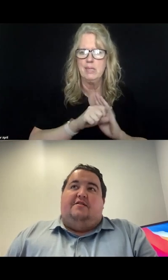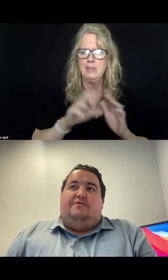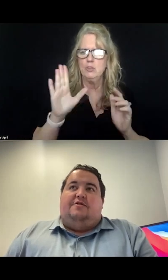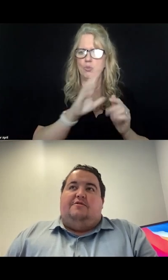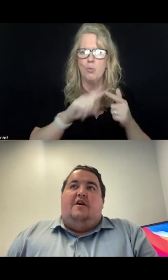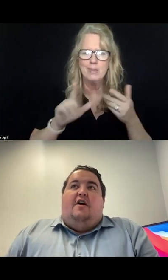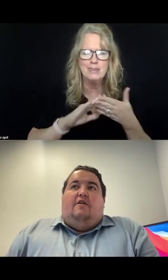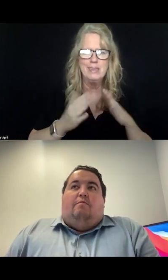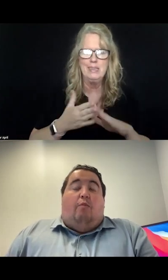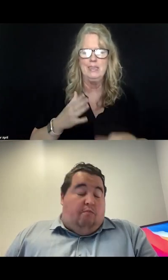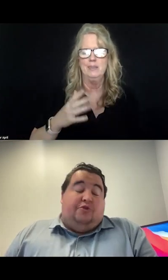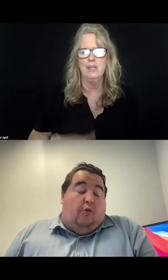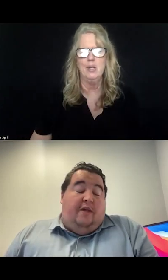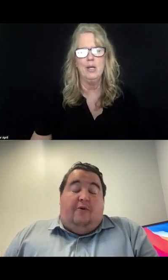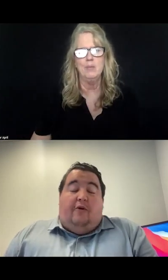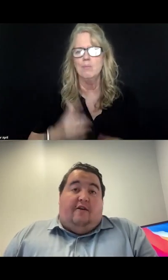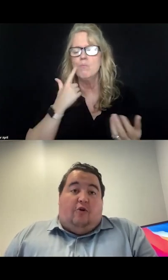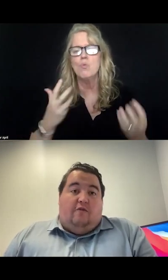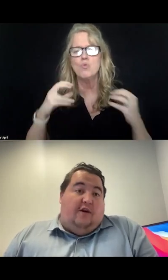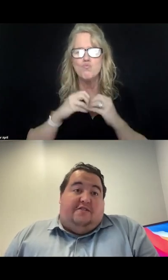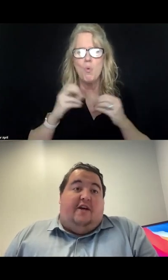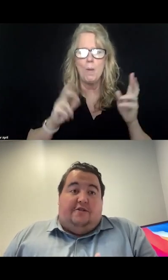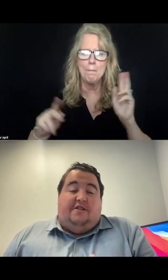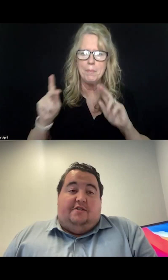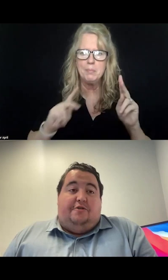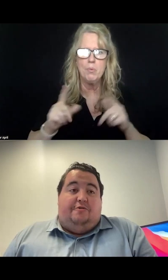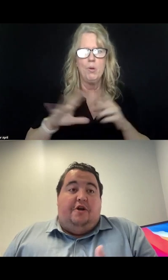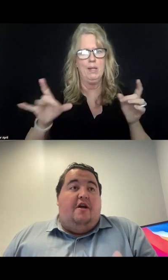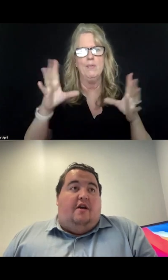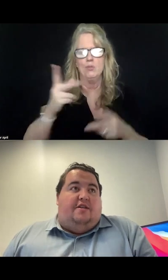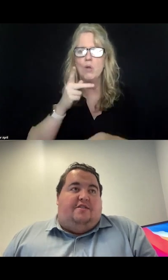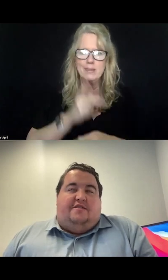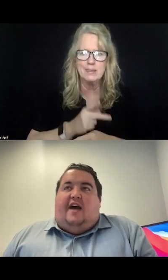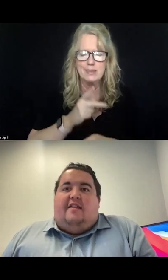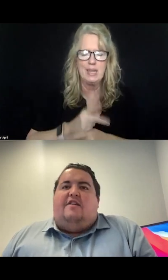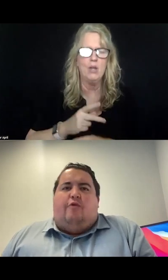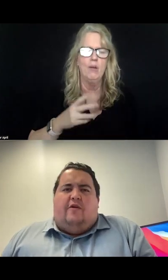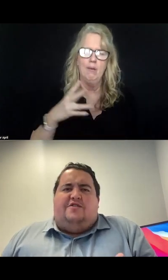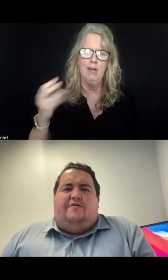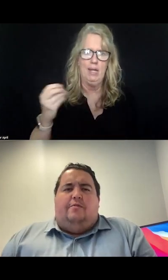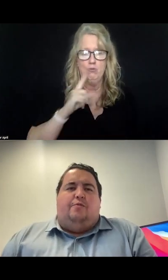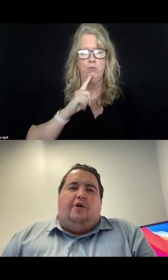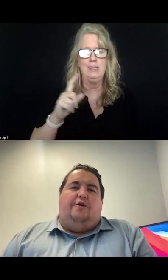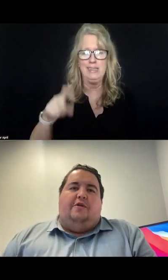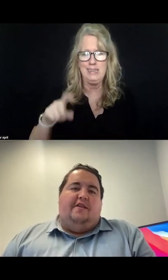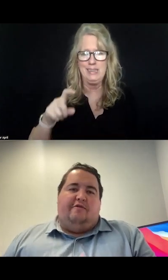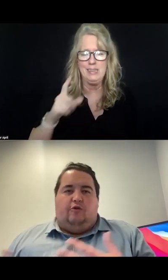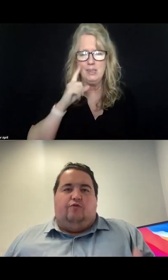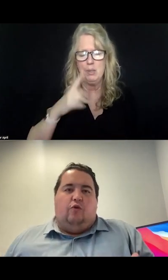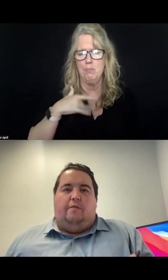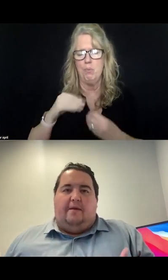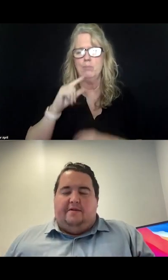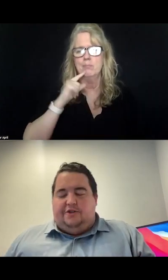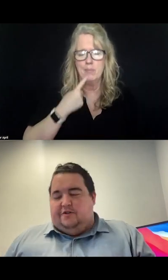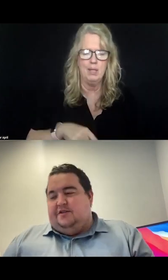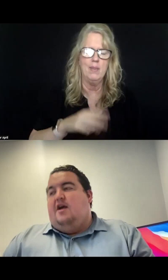cities, there's much more people, and the crisis care is a huge is kind of the need for it is felt much more acutely. And then, of course,